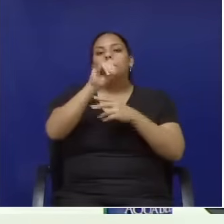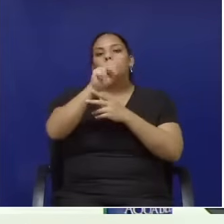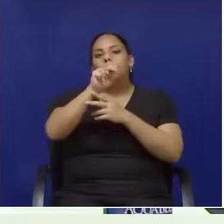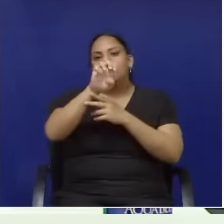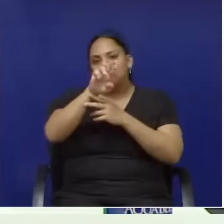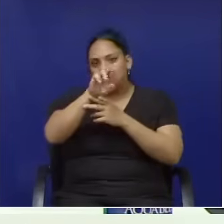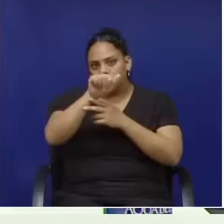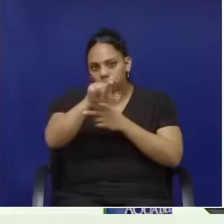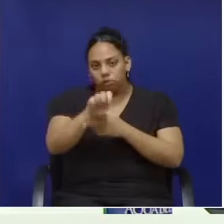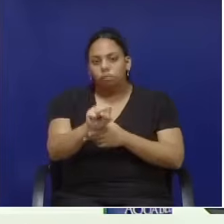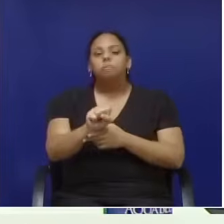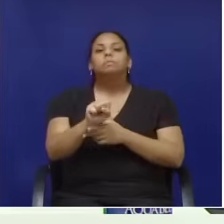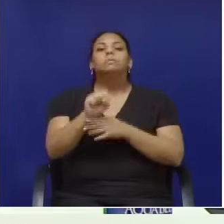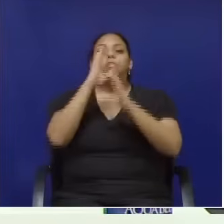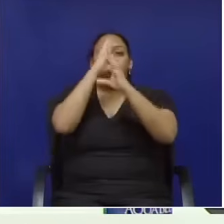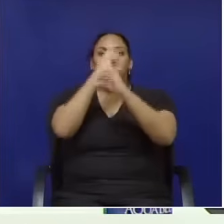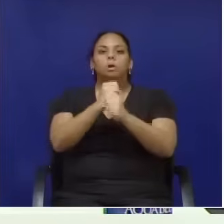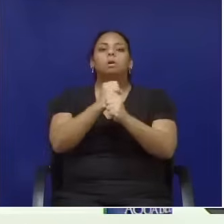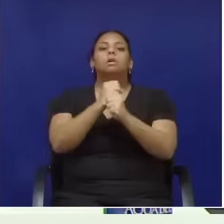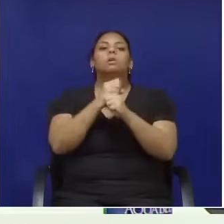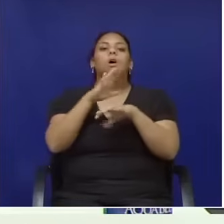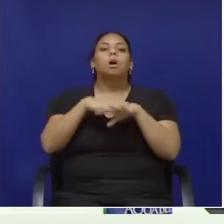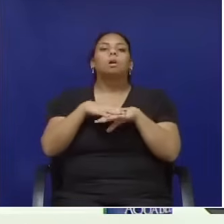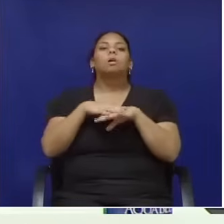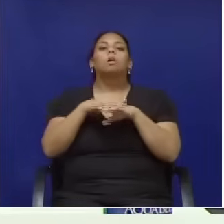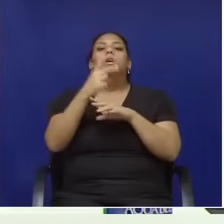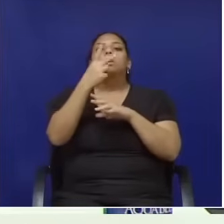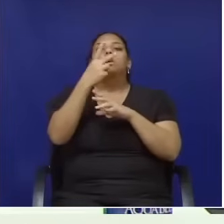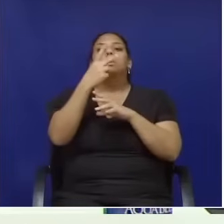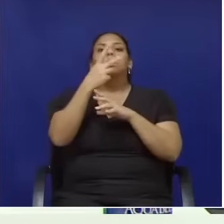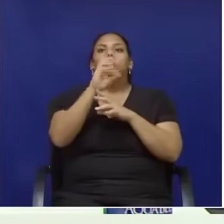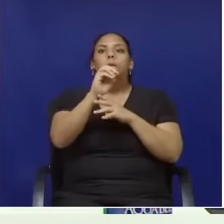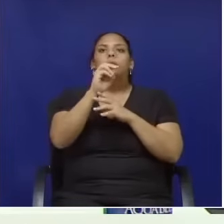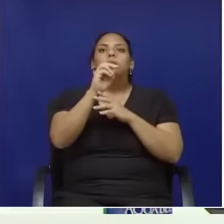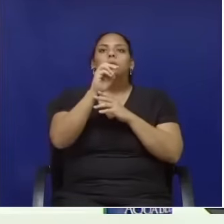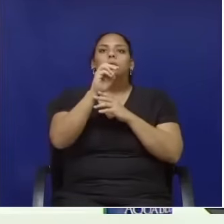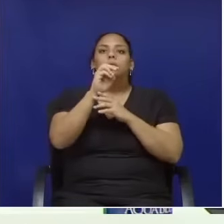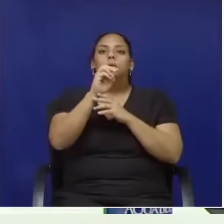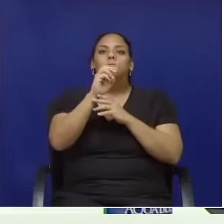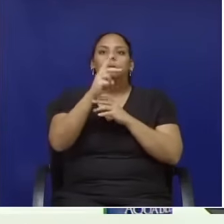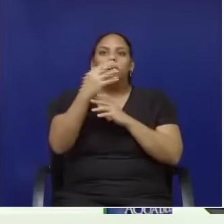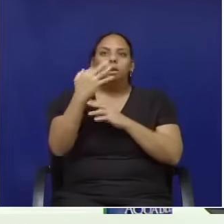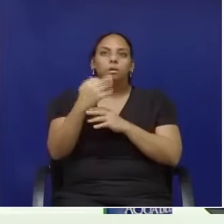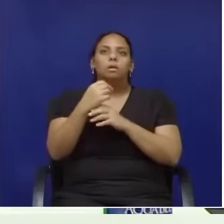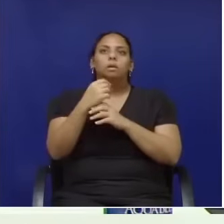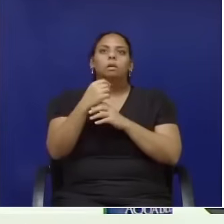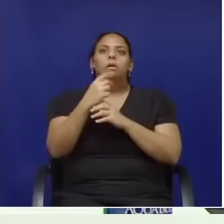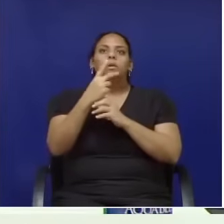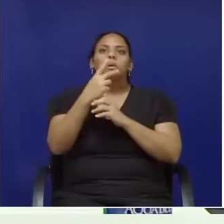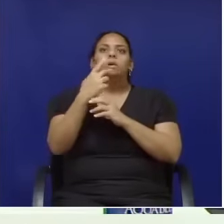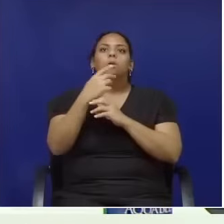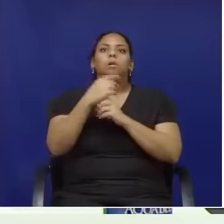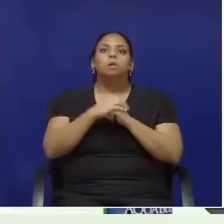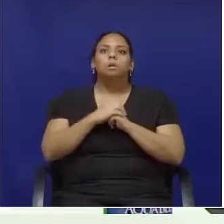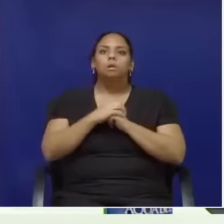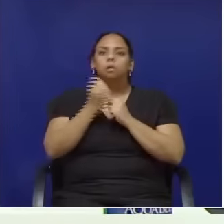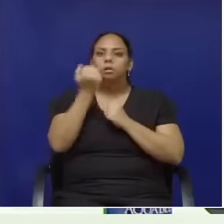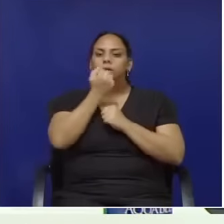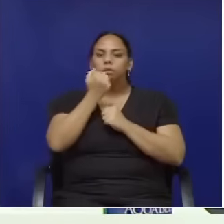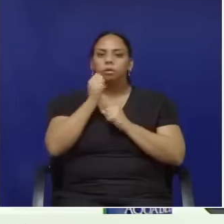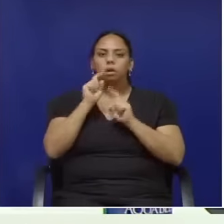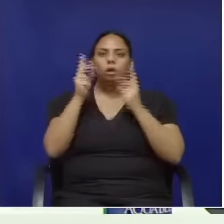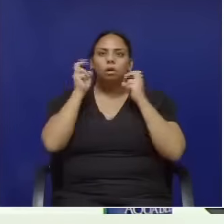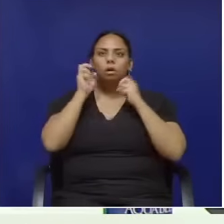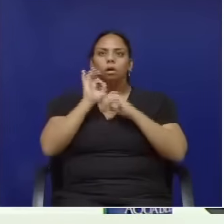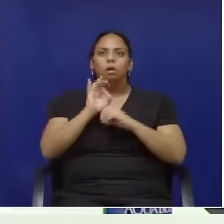Agenda 2063. We are also continuing to support efforts for democratic elections